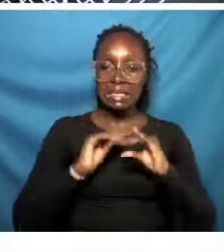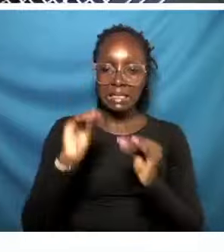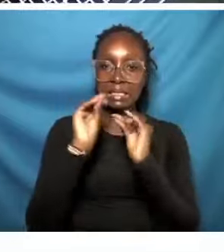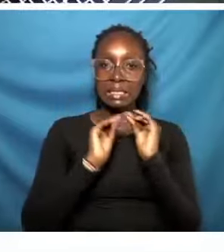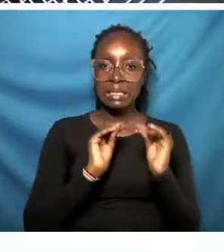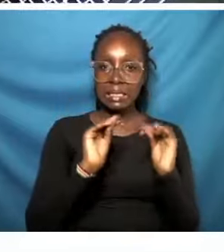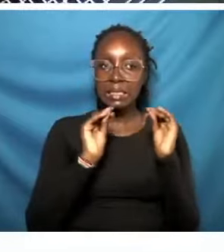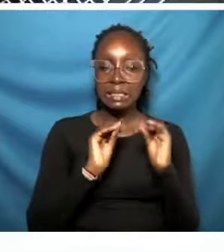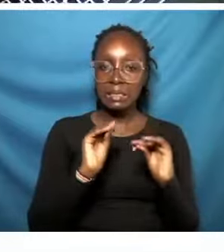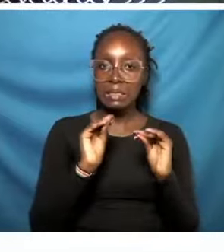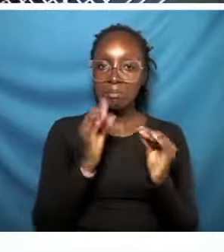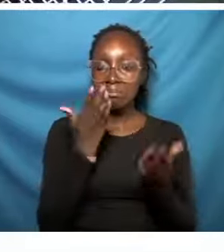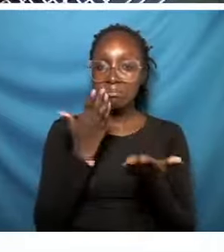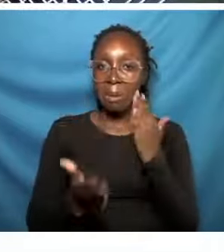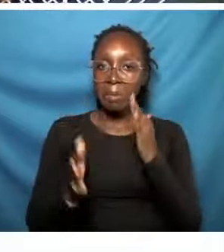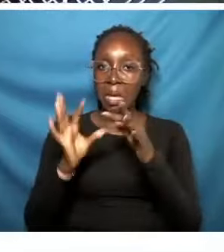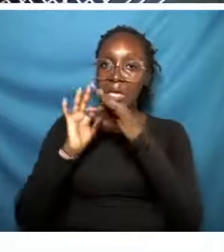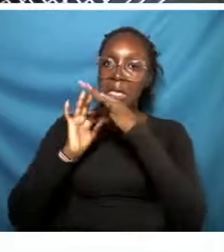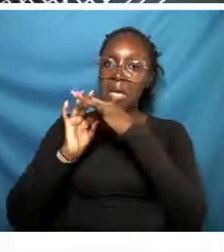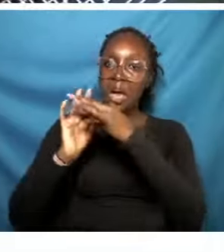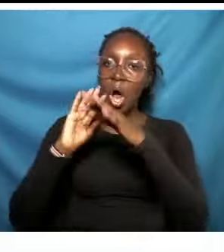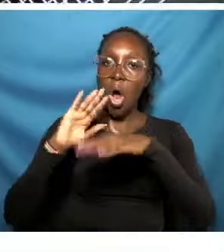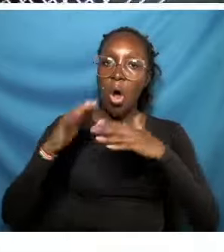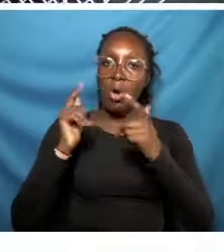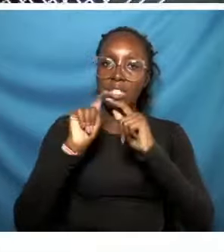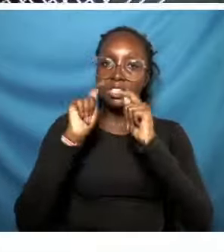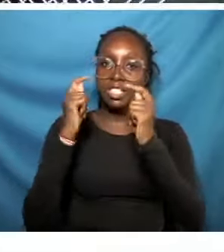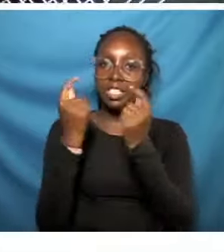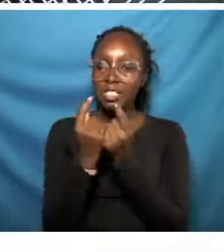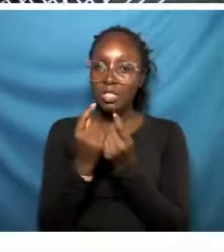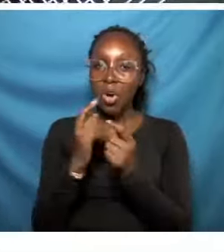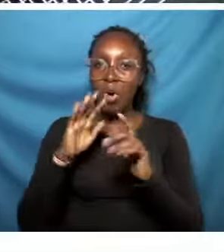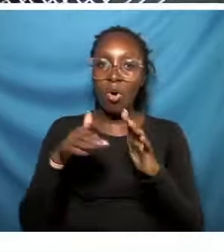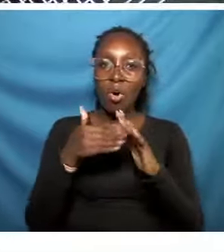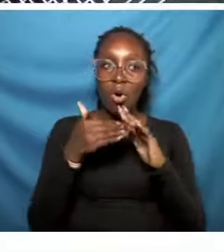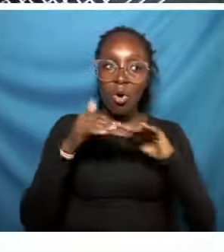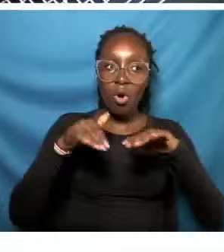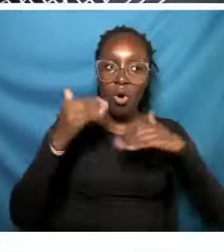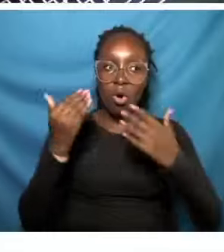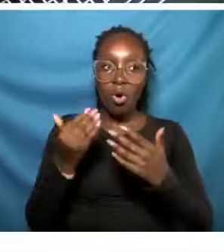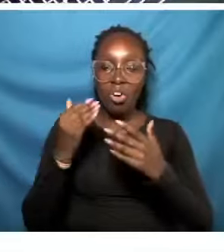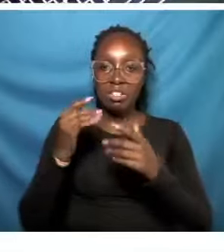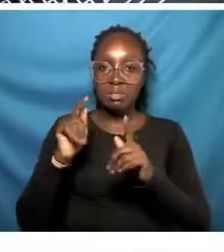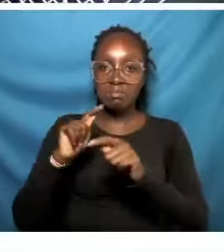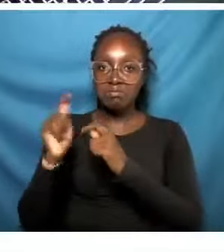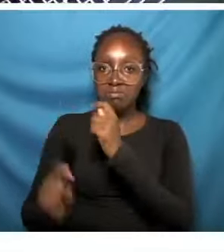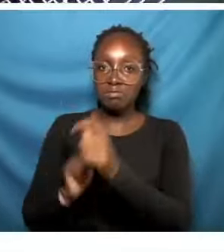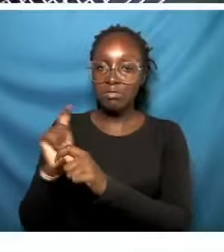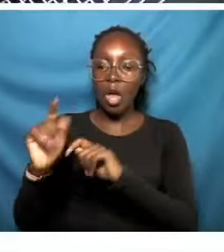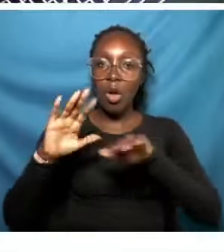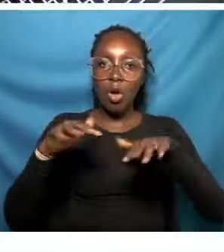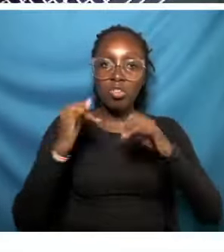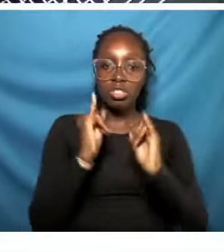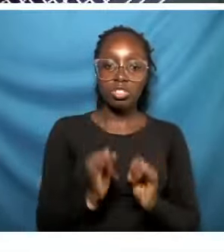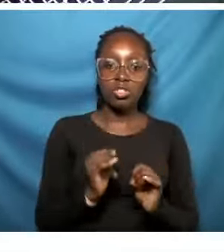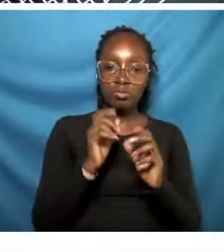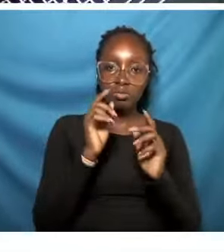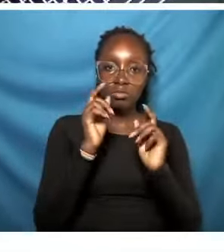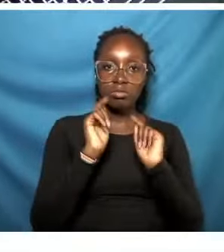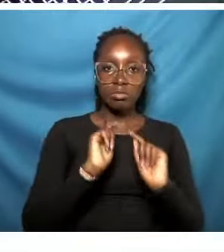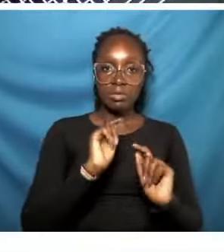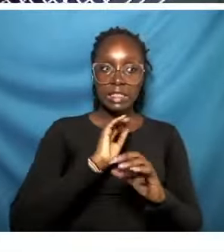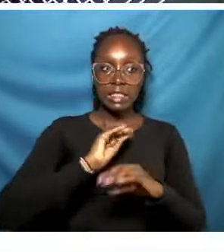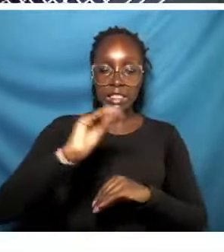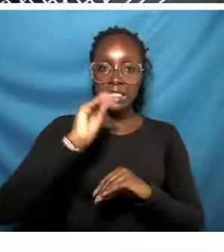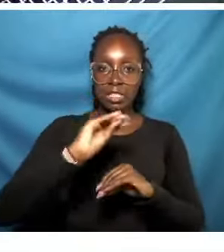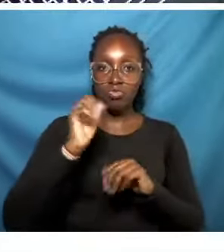they're cultural, whether they're traditional or tribal, or whether they're neo-teachings that seek to bring convenience